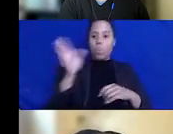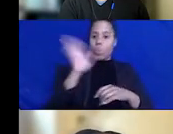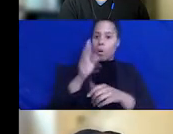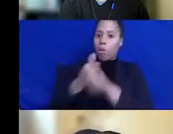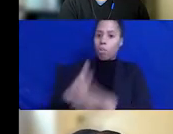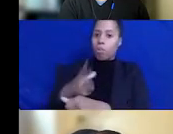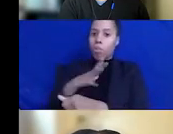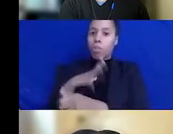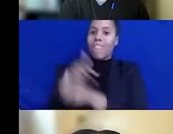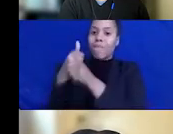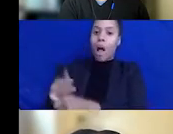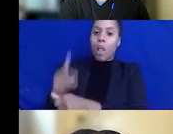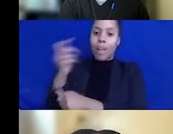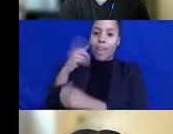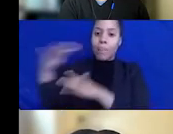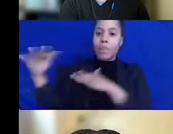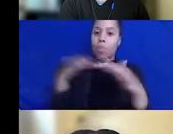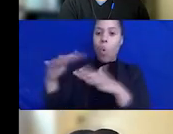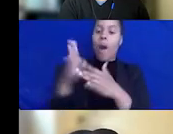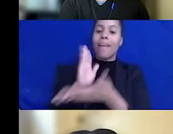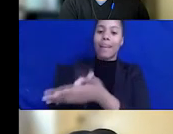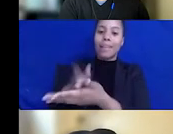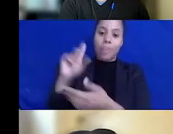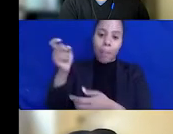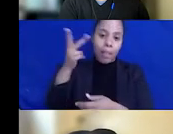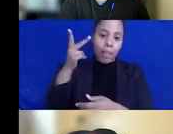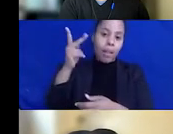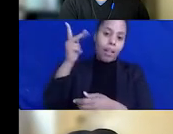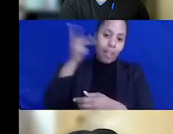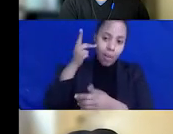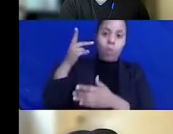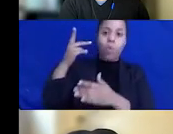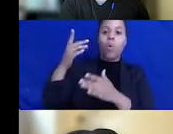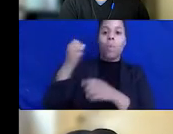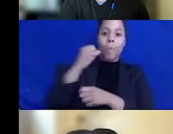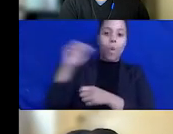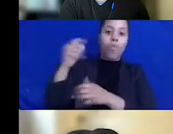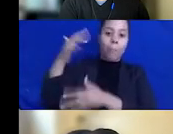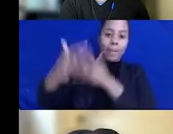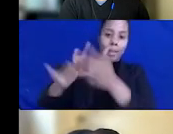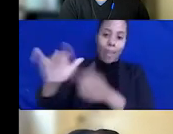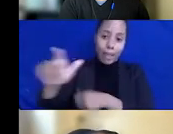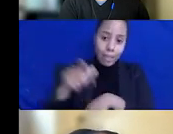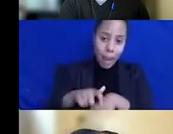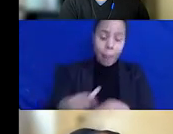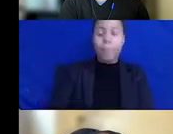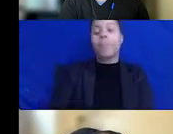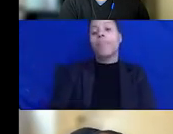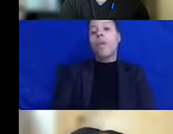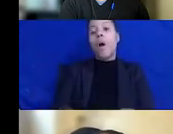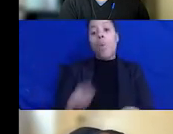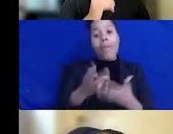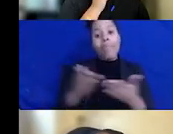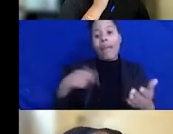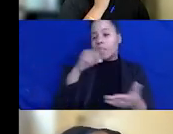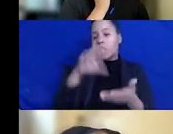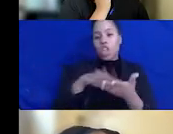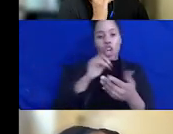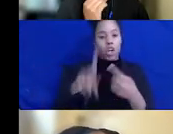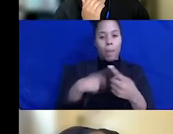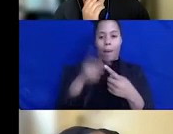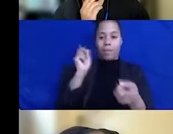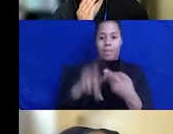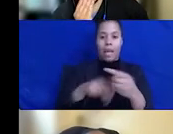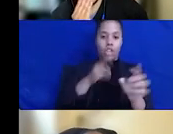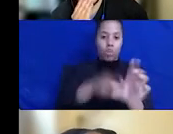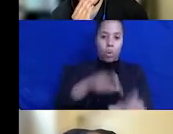against the political movements of its time. One thing I didn't learn about until I came to Media Justice was the